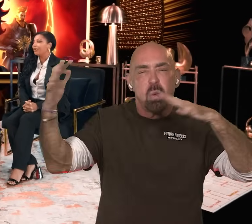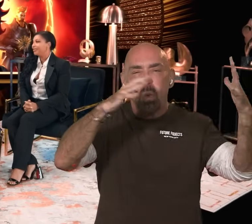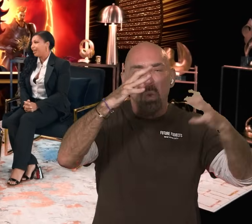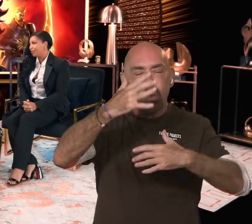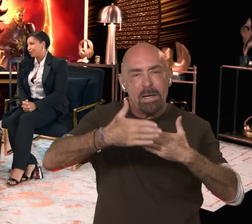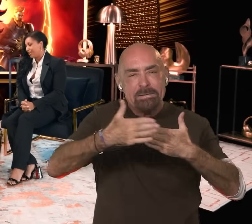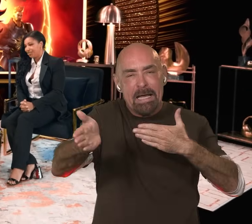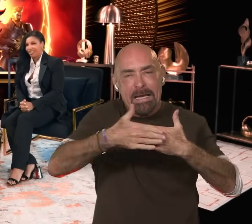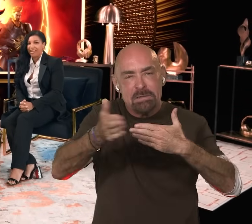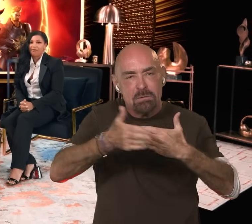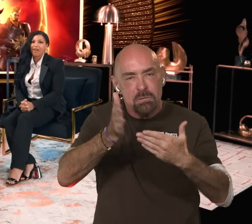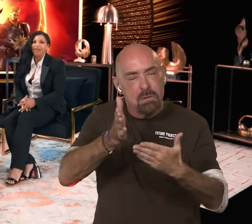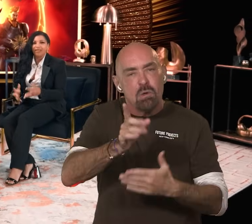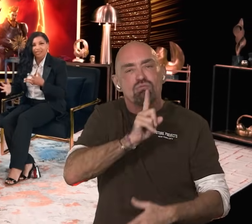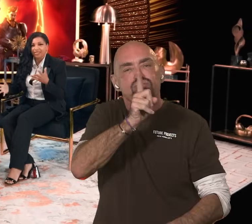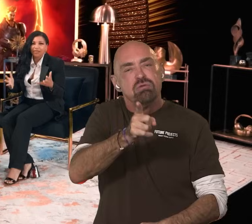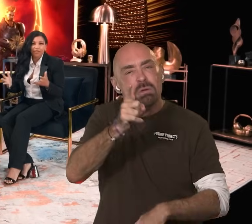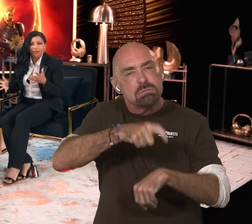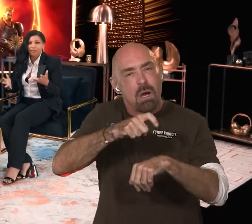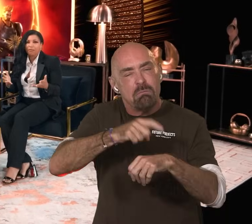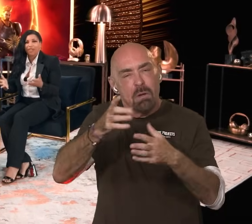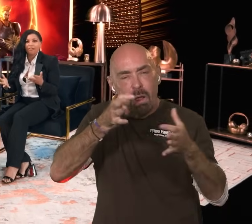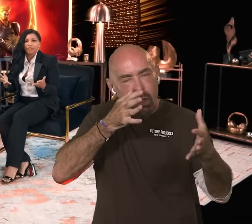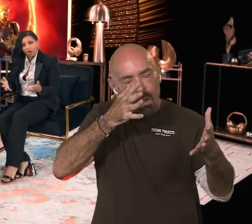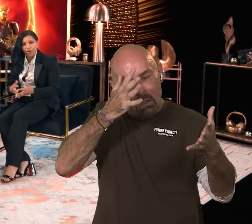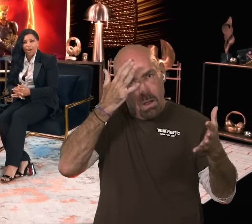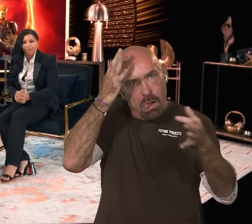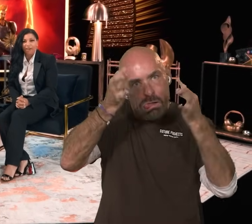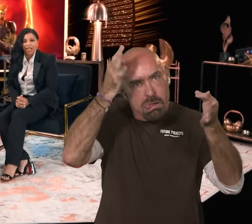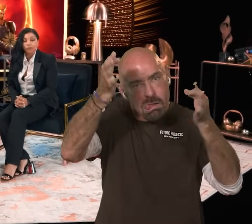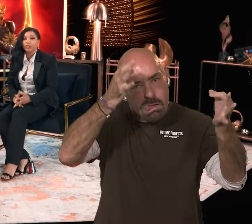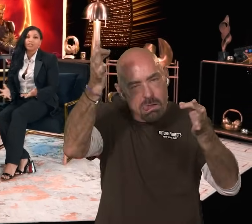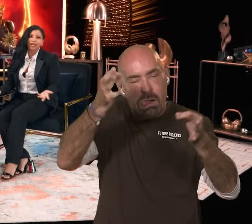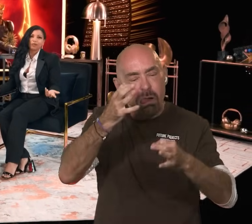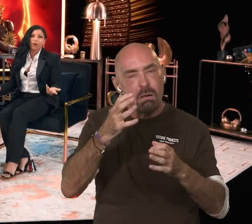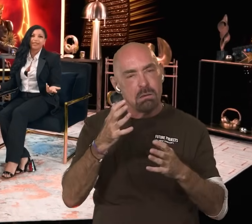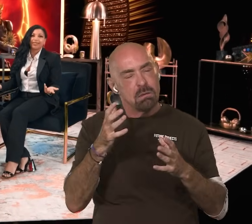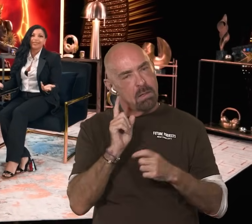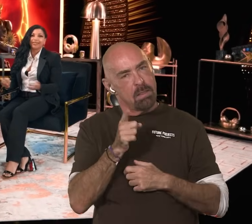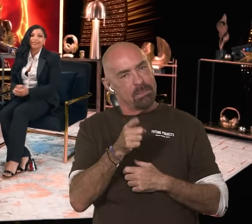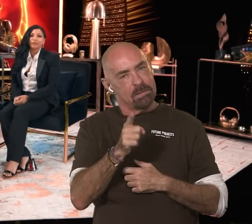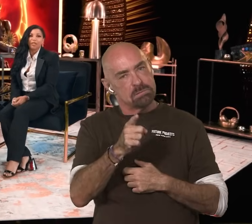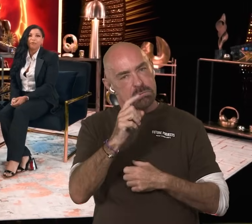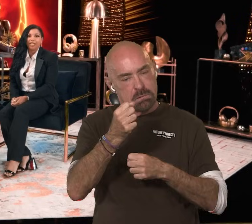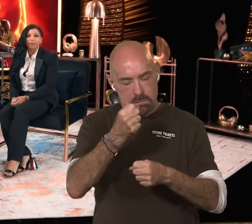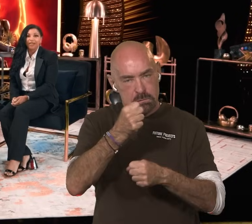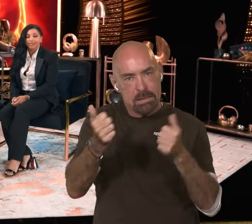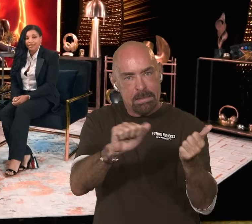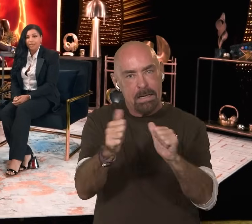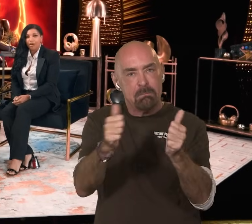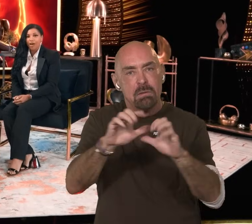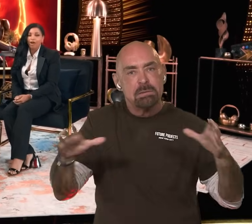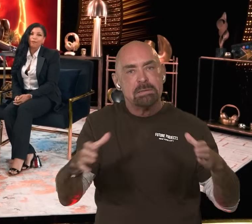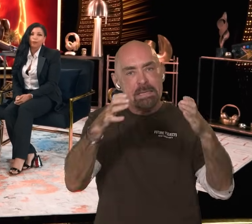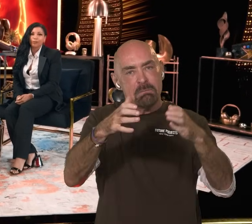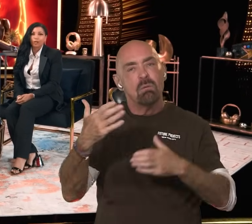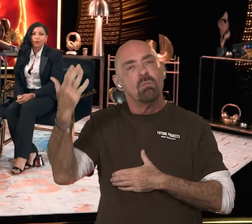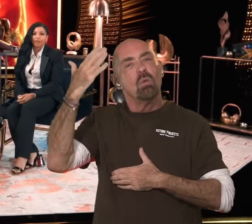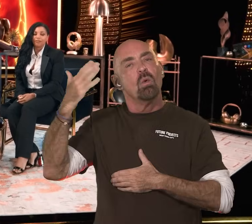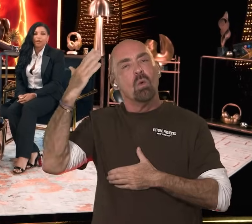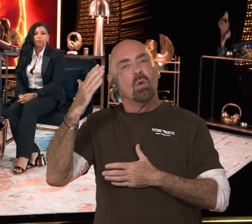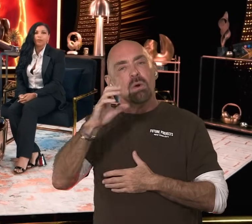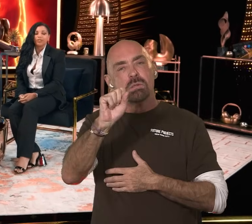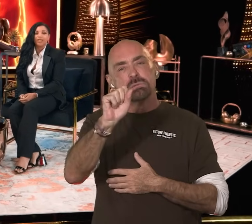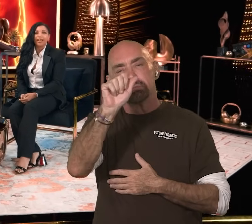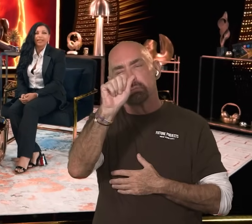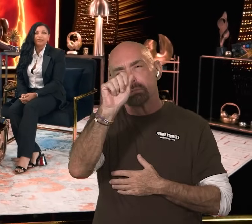a real-time strategy game. It's given off some big StarCraft vibes, which is not surprising since it's being made by a team of former